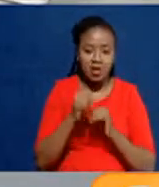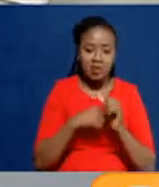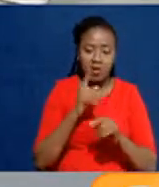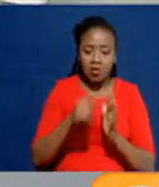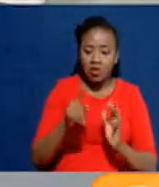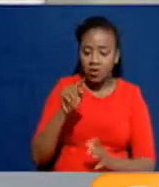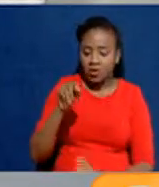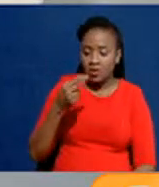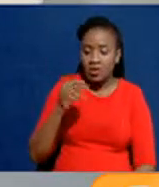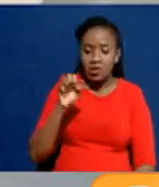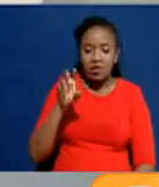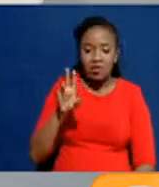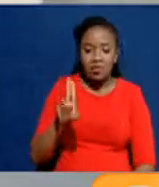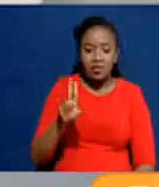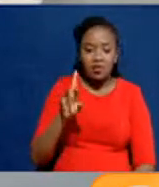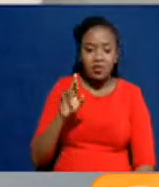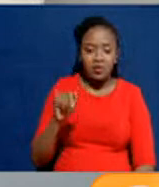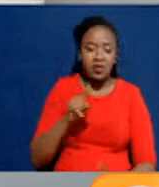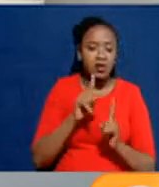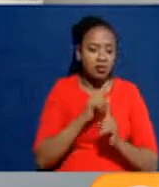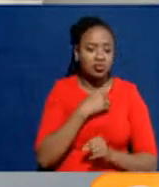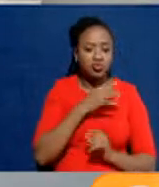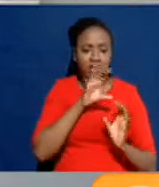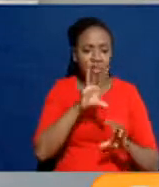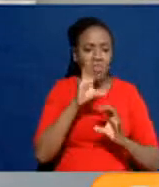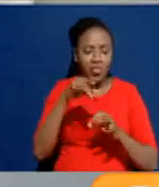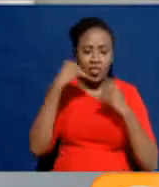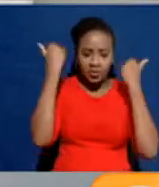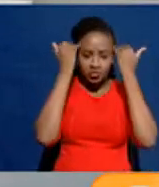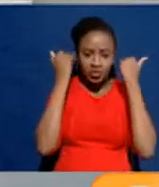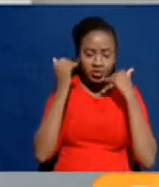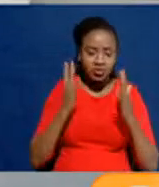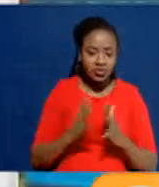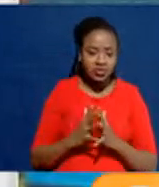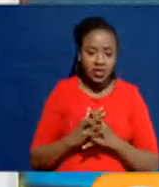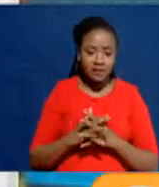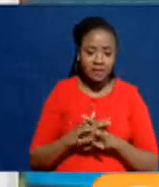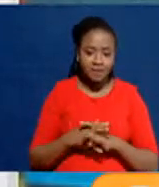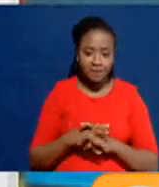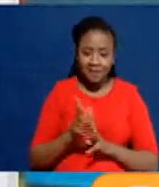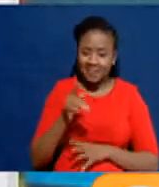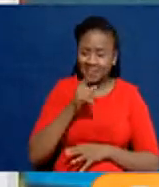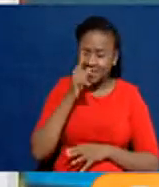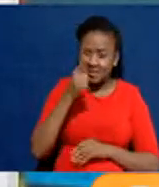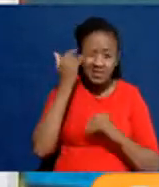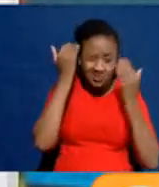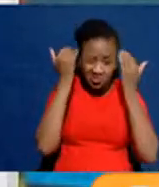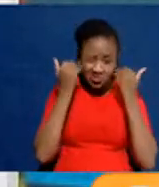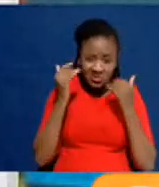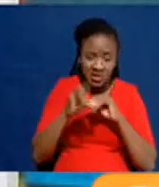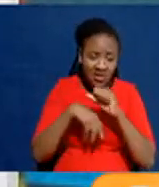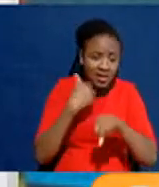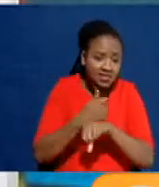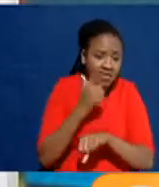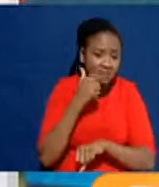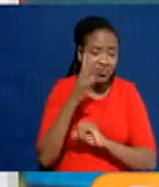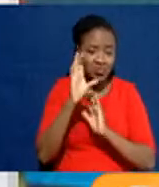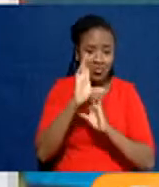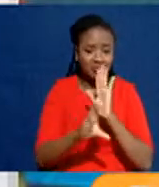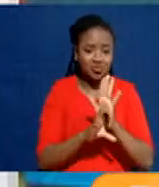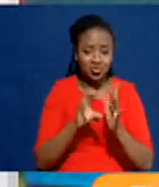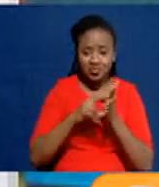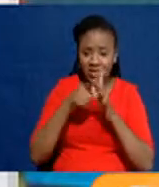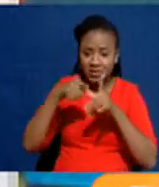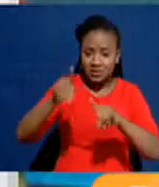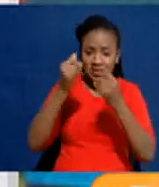going on and hurling a bit of insults to the judiciary. I mean, the judiciary is established by the constitution. It is free to